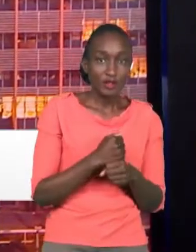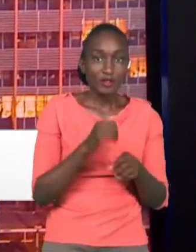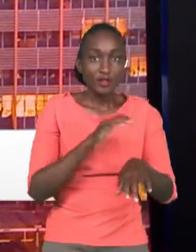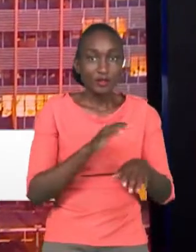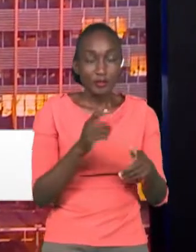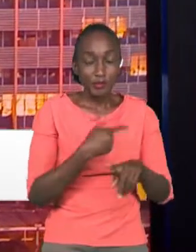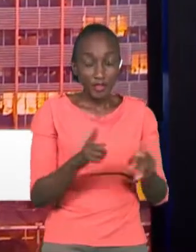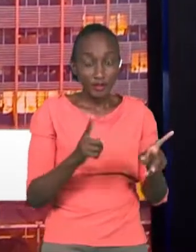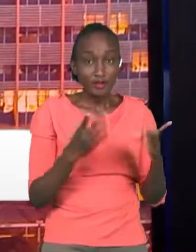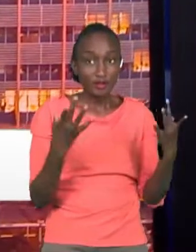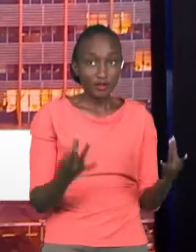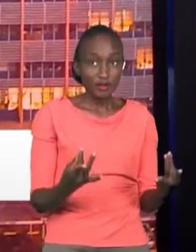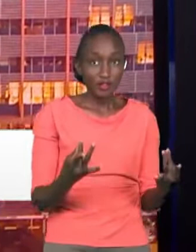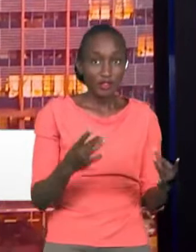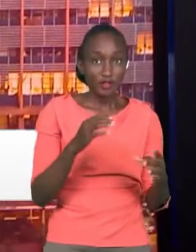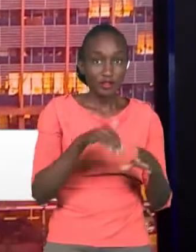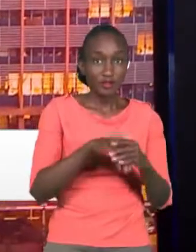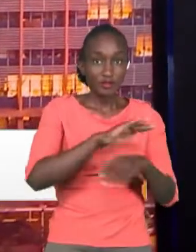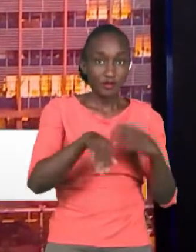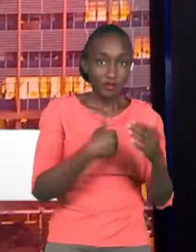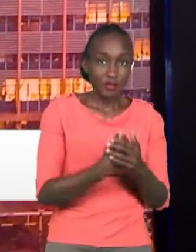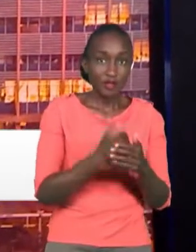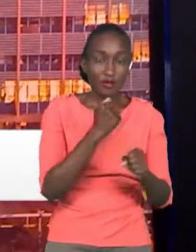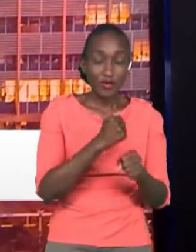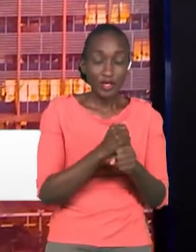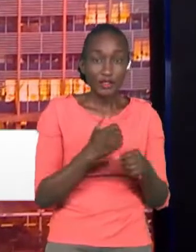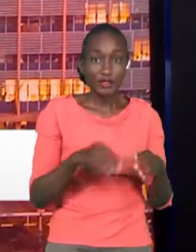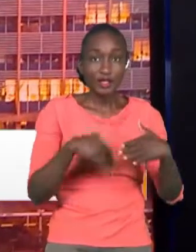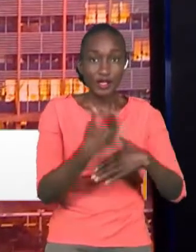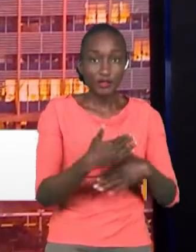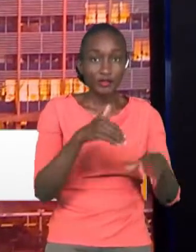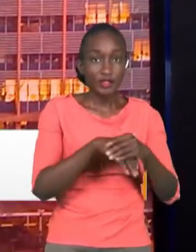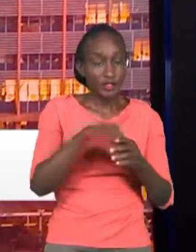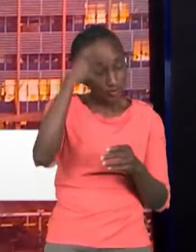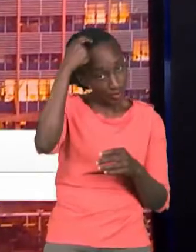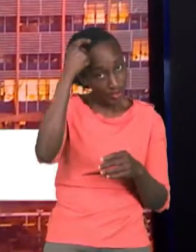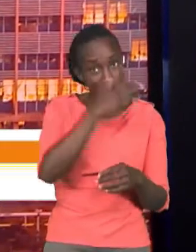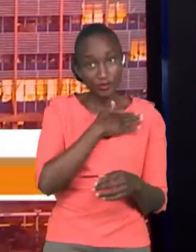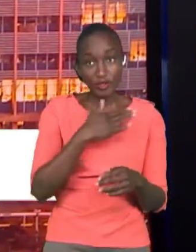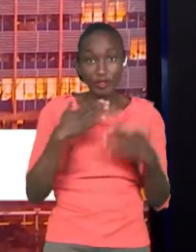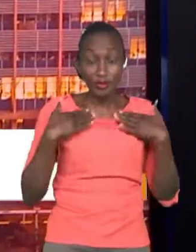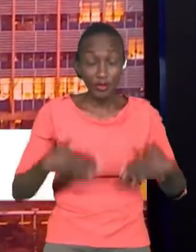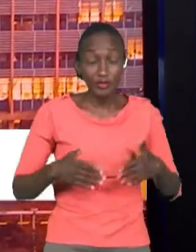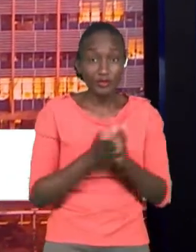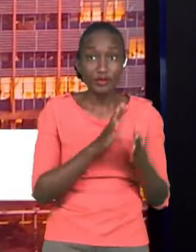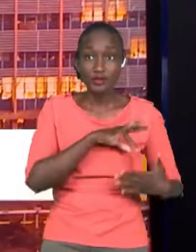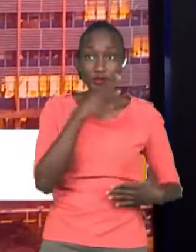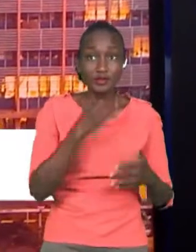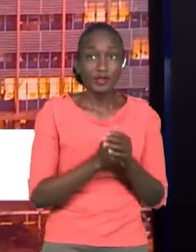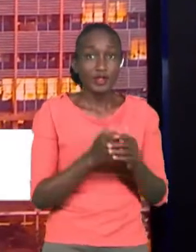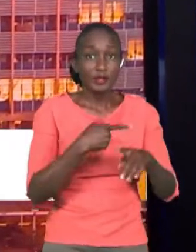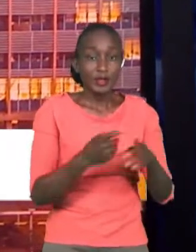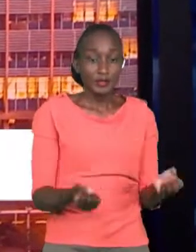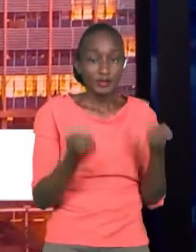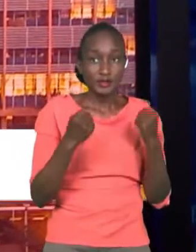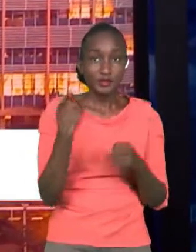all aspects of the body and the mind. And okay. It's working on all the systems of the body. Yep. And gym is only on the muscles and